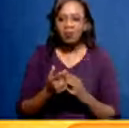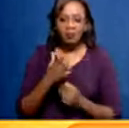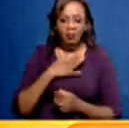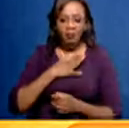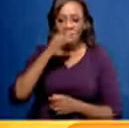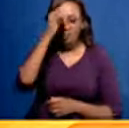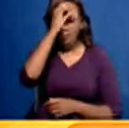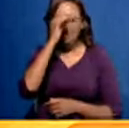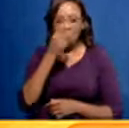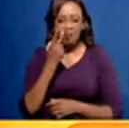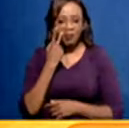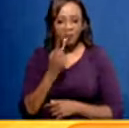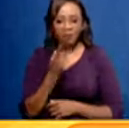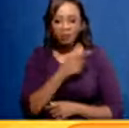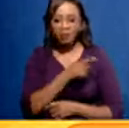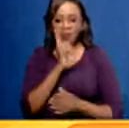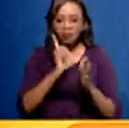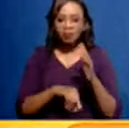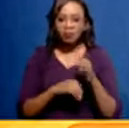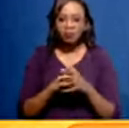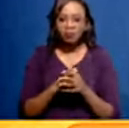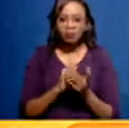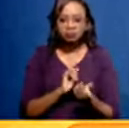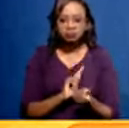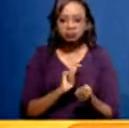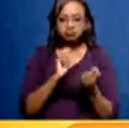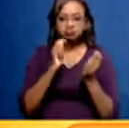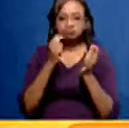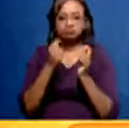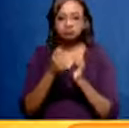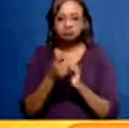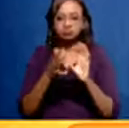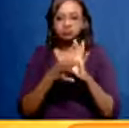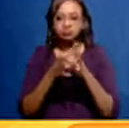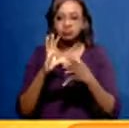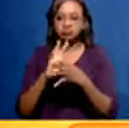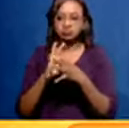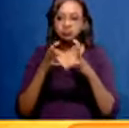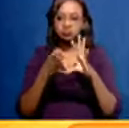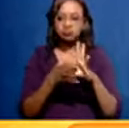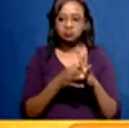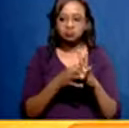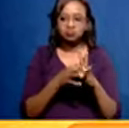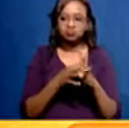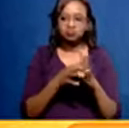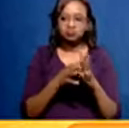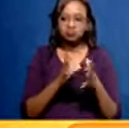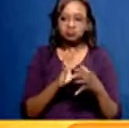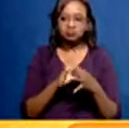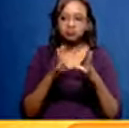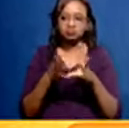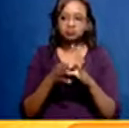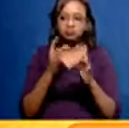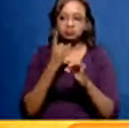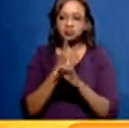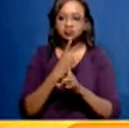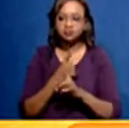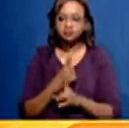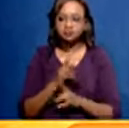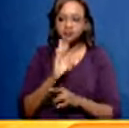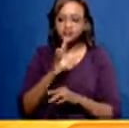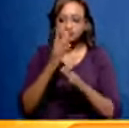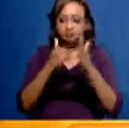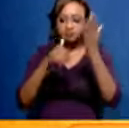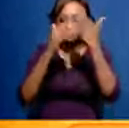view, is this transmission belt. By connecting sort of the assets of the university to,